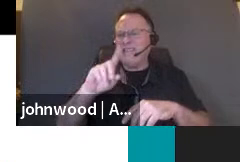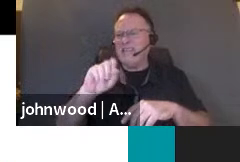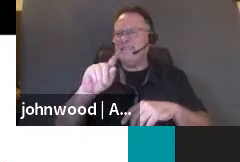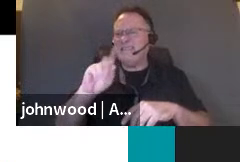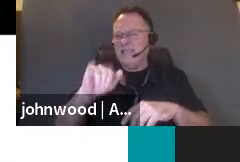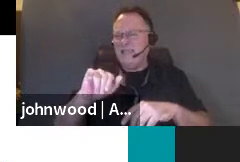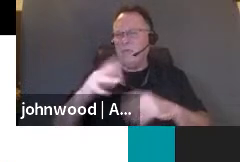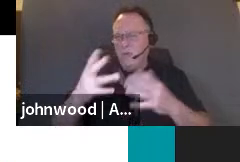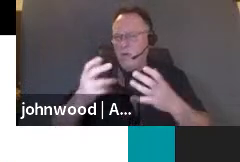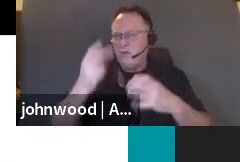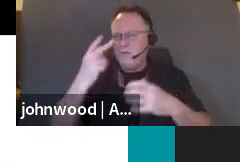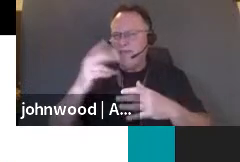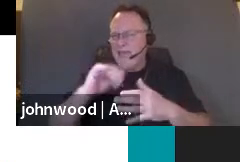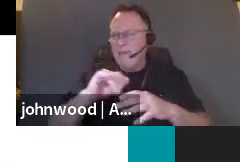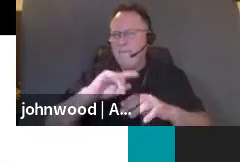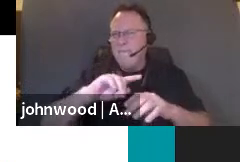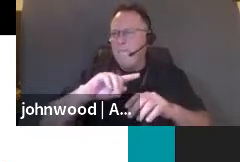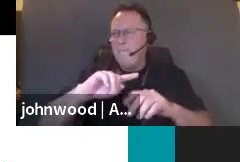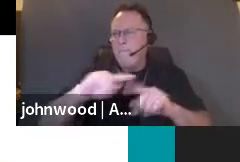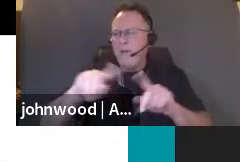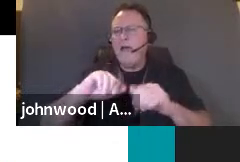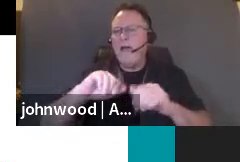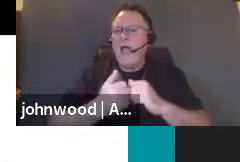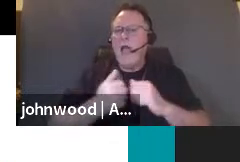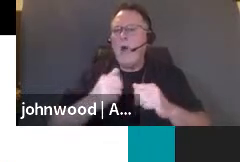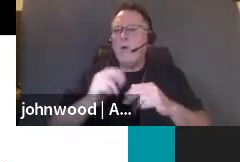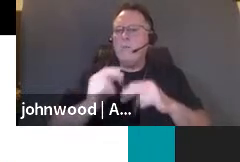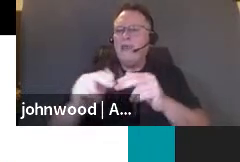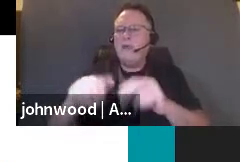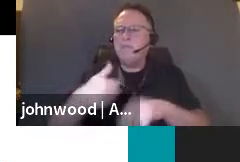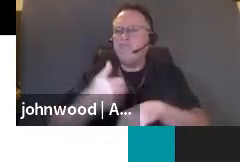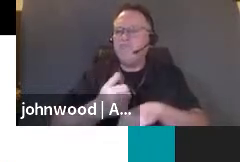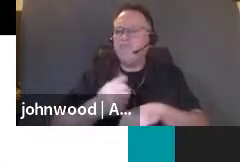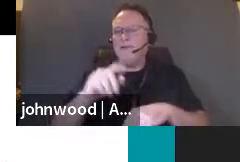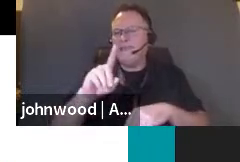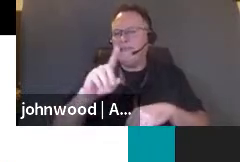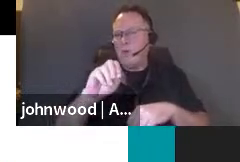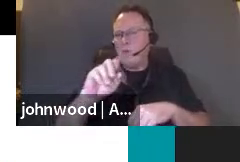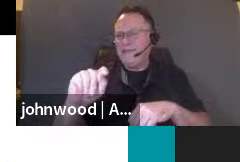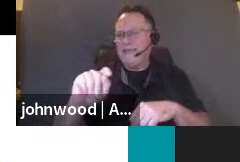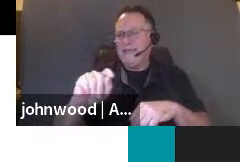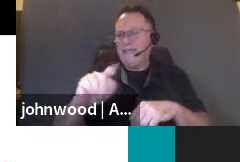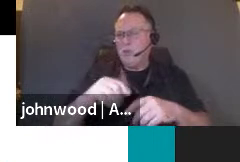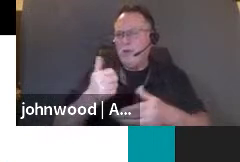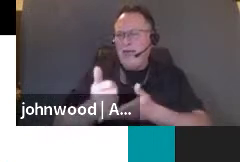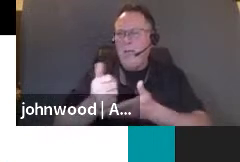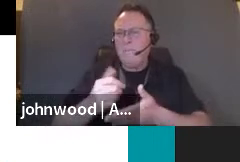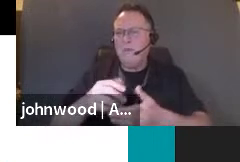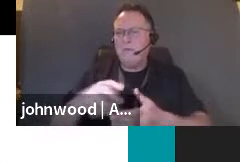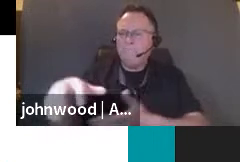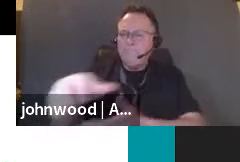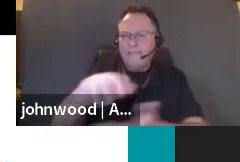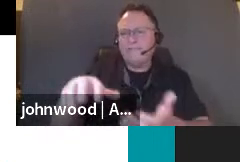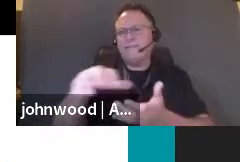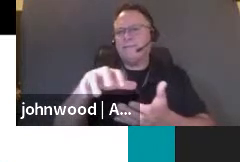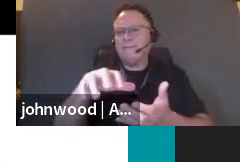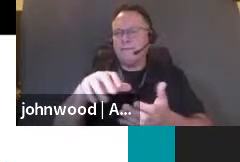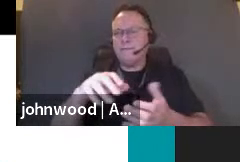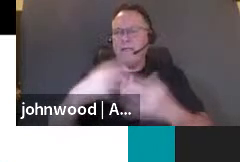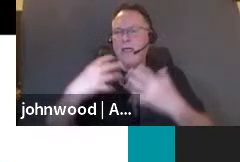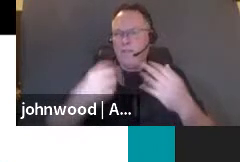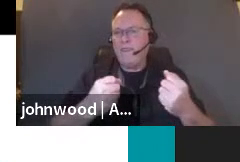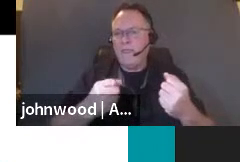how can we build upon the TOD notion to really promote healthy mixed use communities that